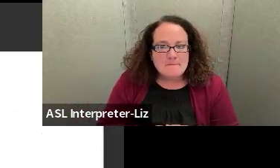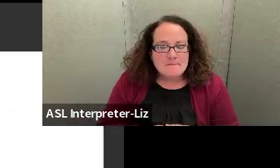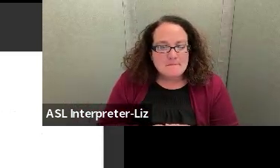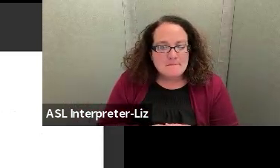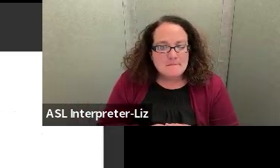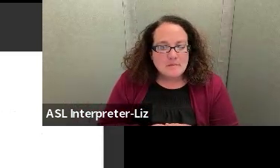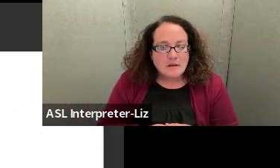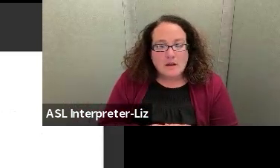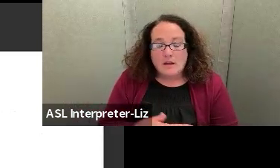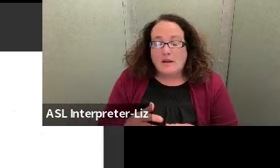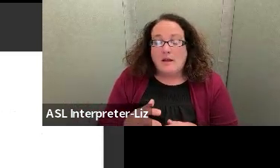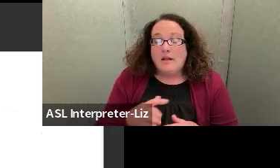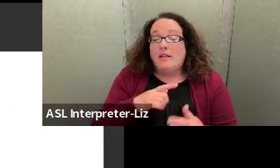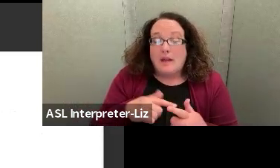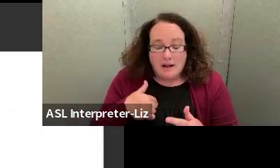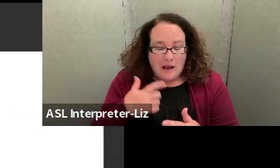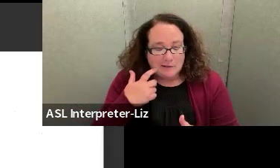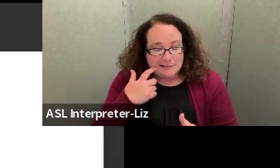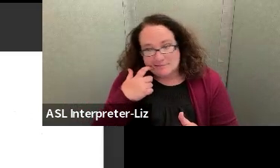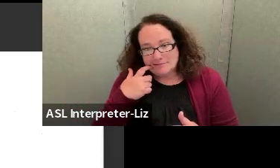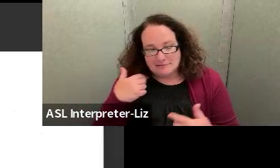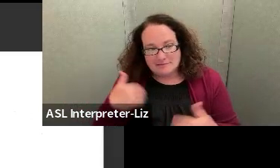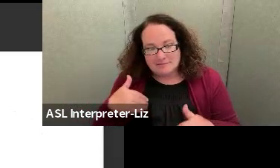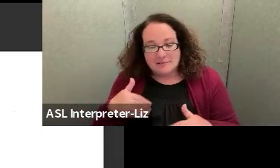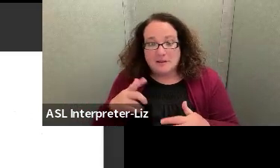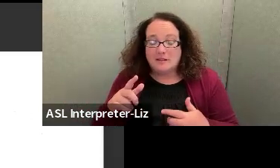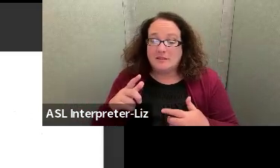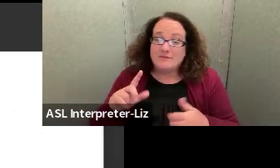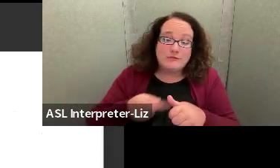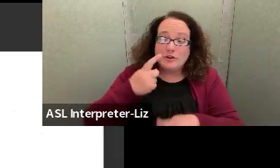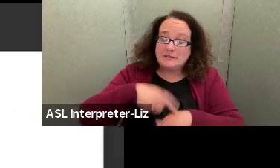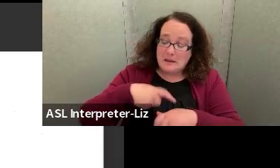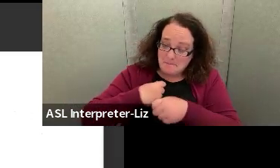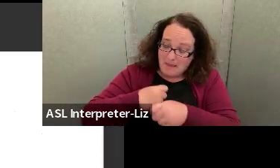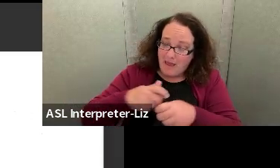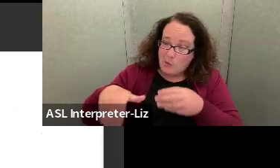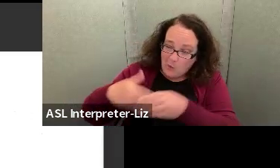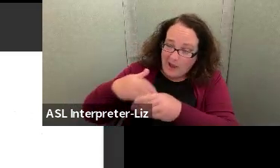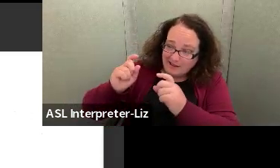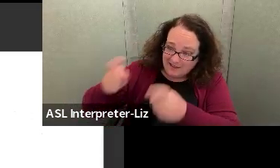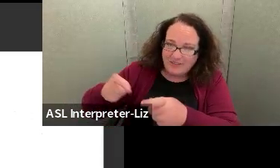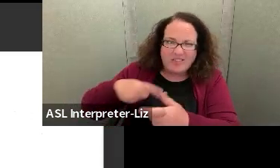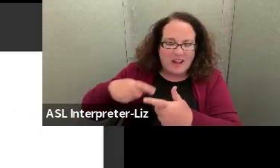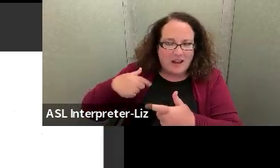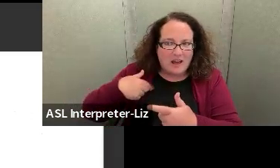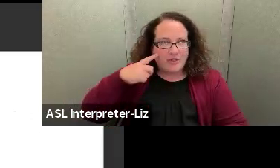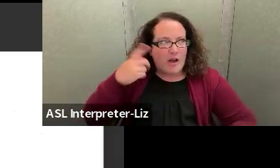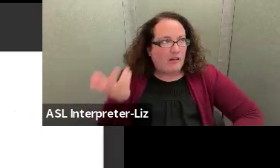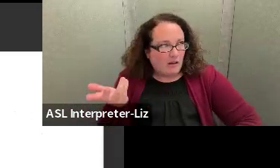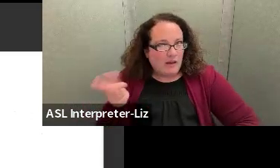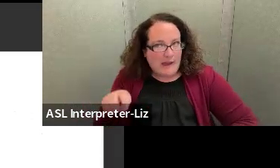So then I was hooked. Once you make this as a wedding gift for someone, you have to make it for the next one. So